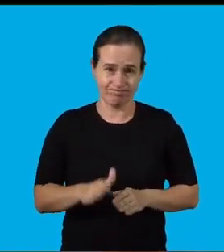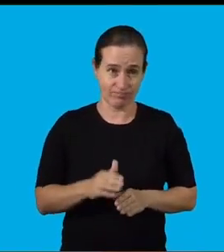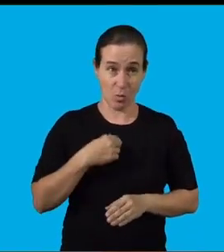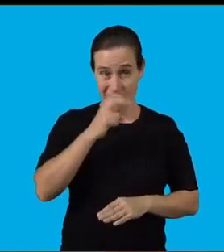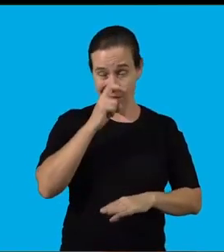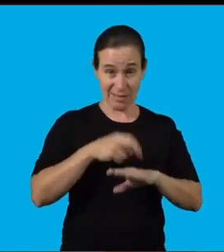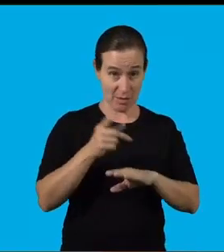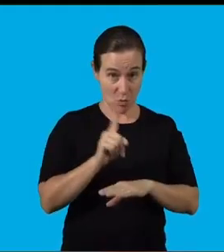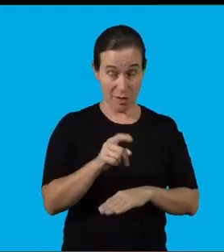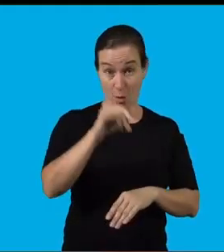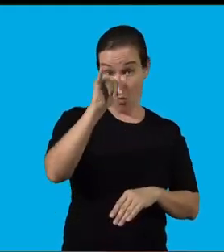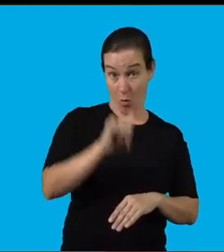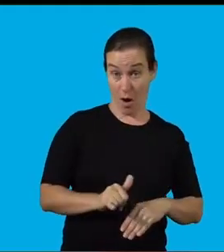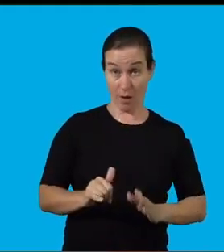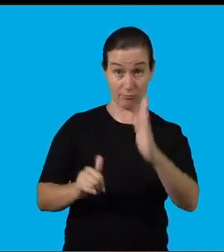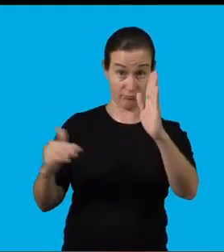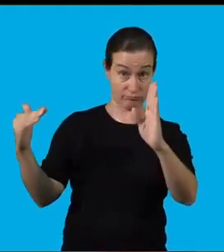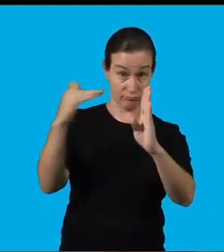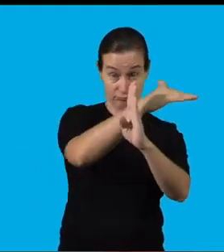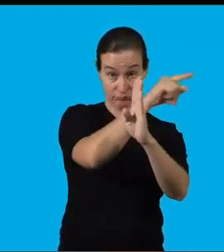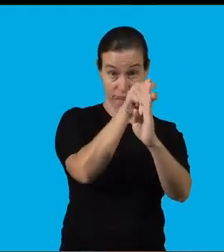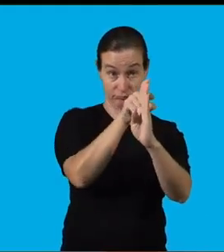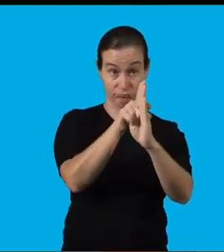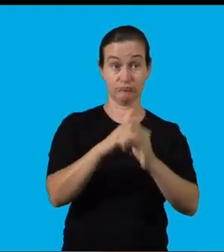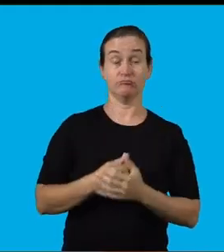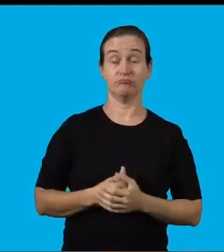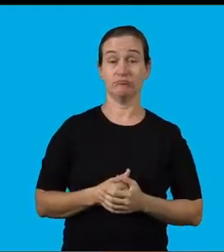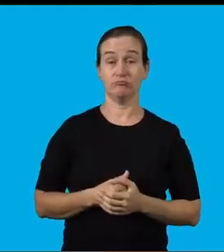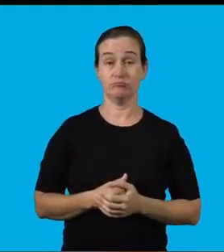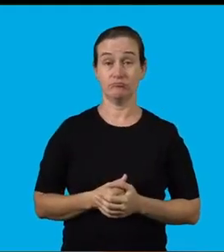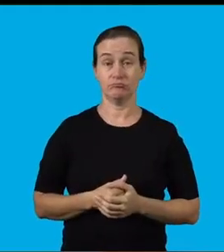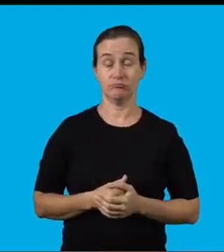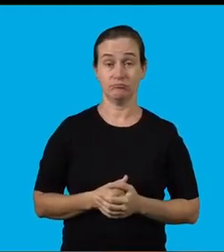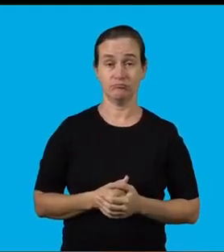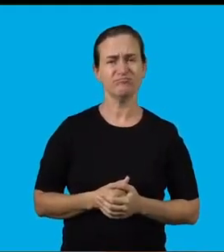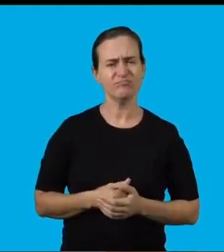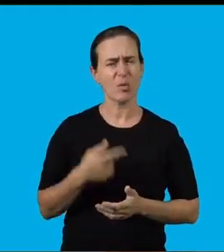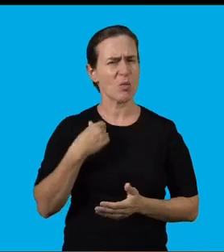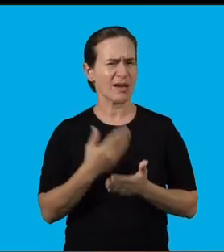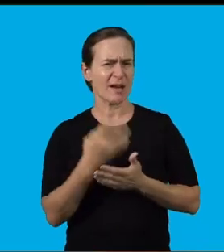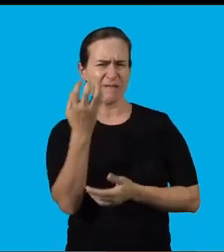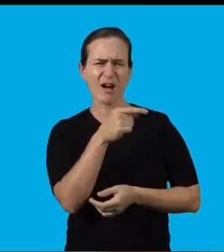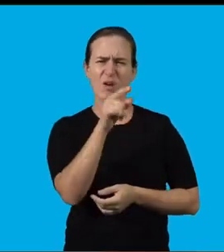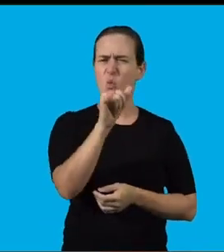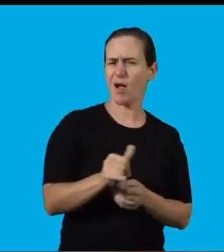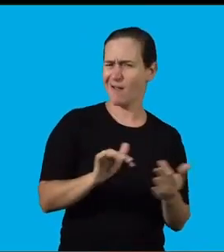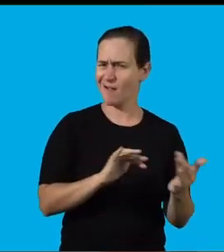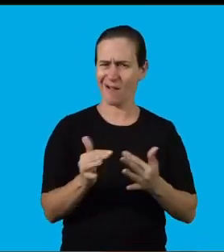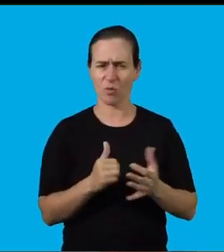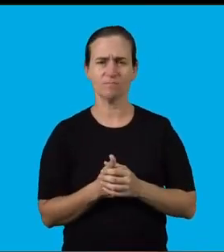our intercepts. We need the y-intercept, which is where the graph cuts the y-axis. How do we find